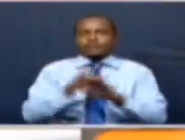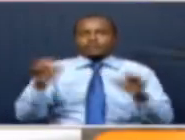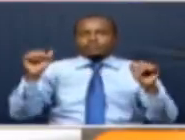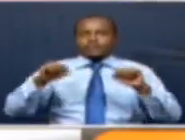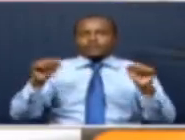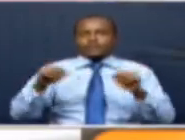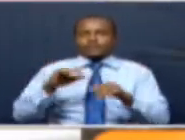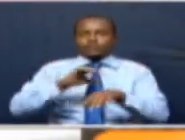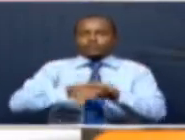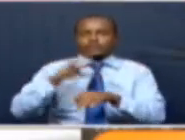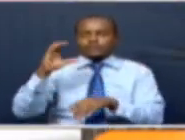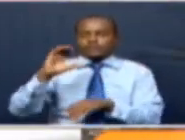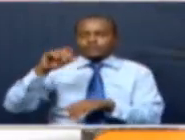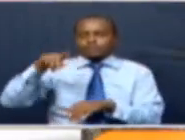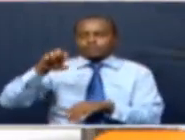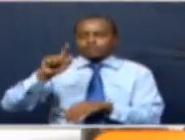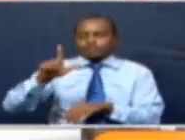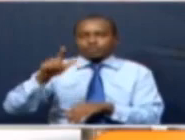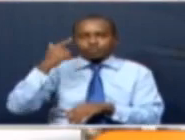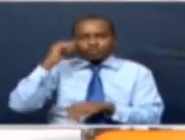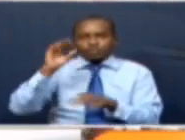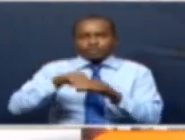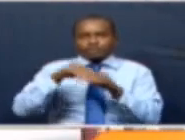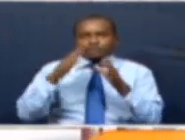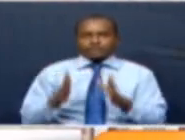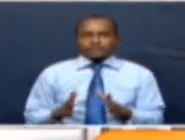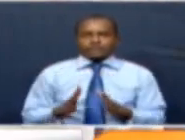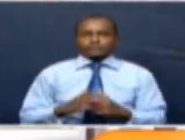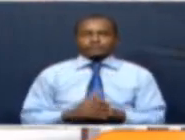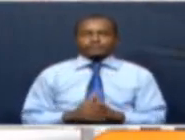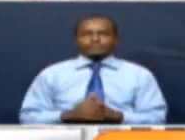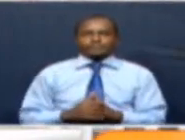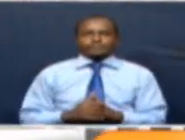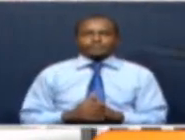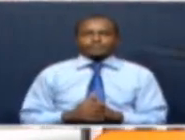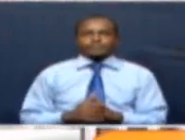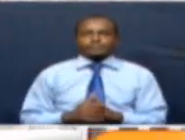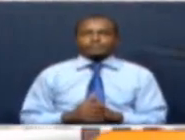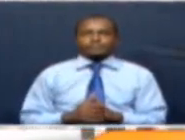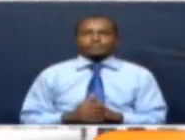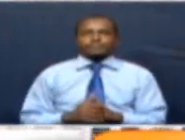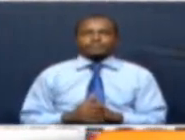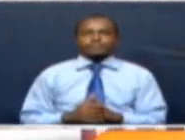capital from a strategic investor. Mumbi Waroe, Monday Special.